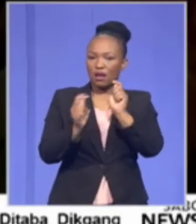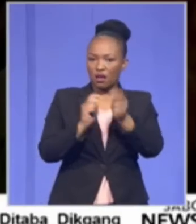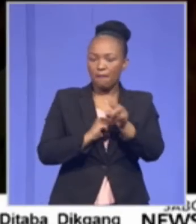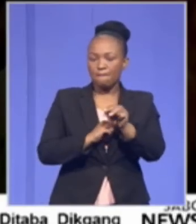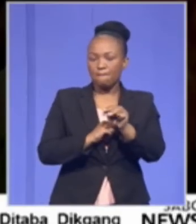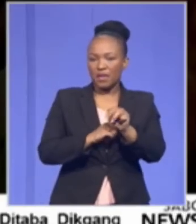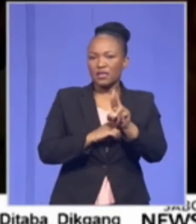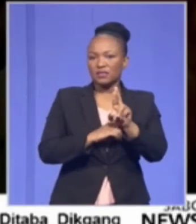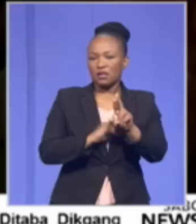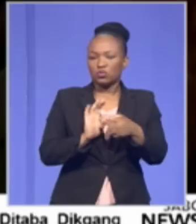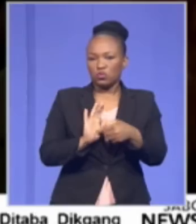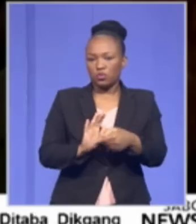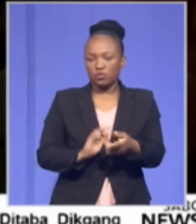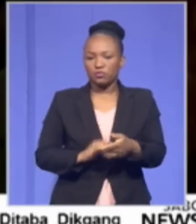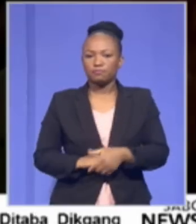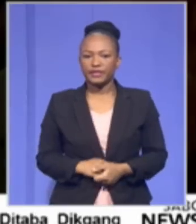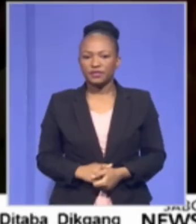ba nyetšwe.